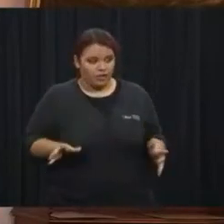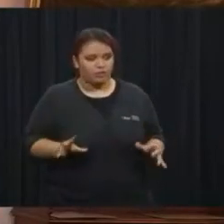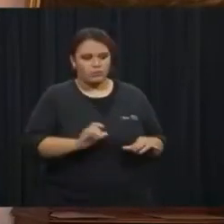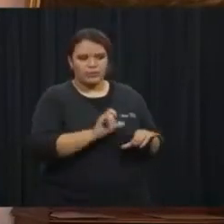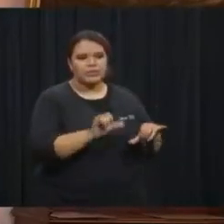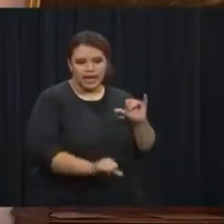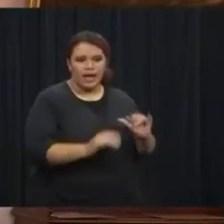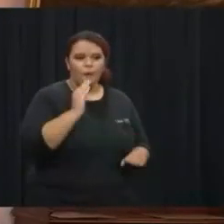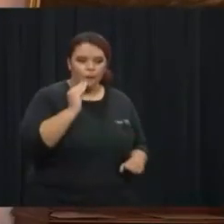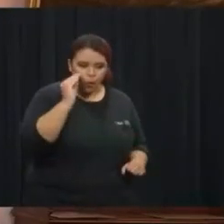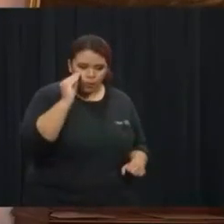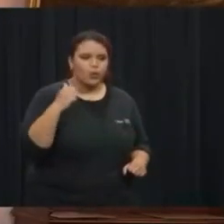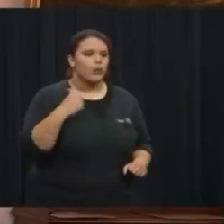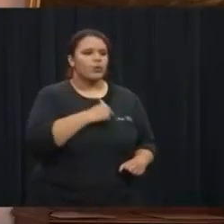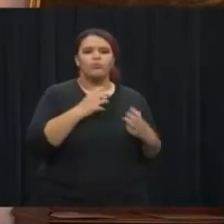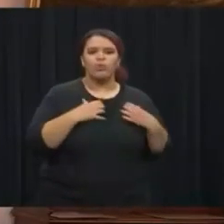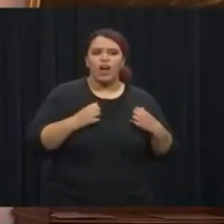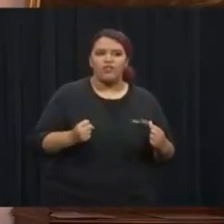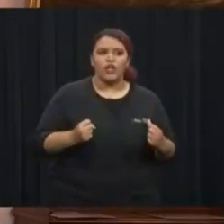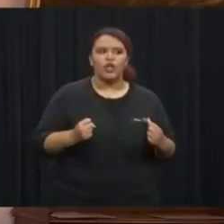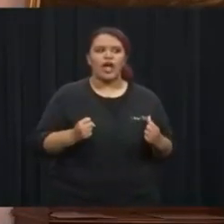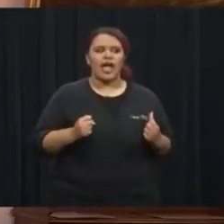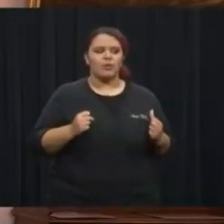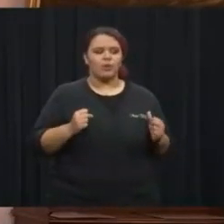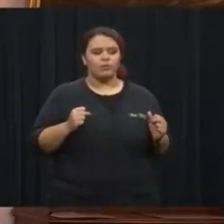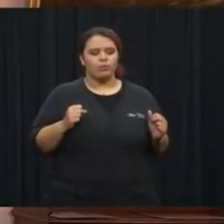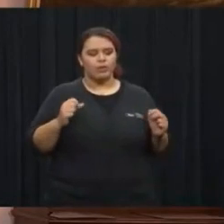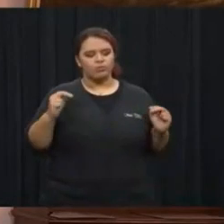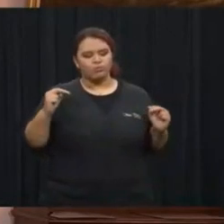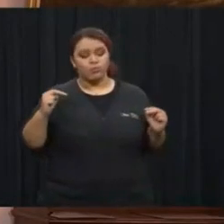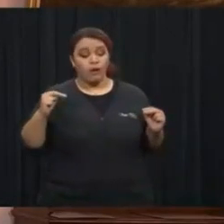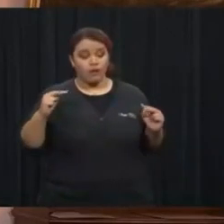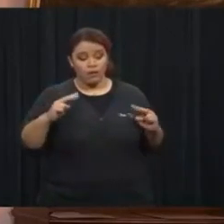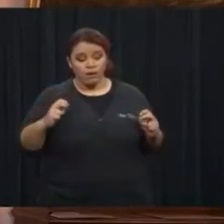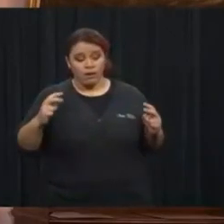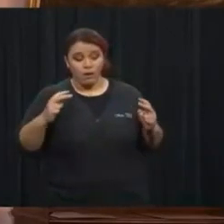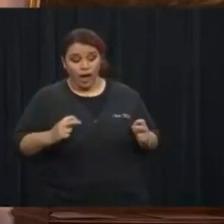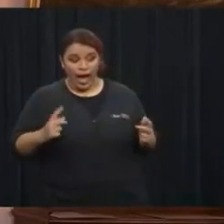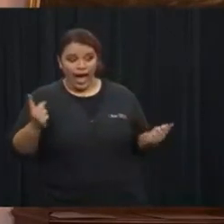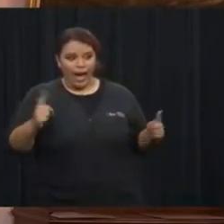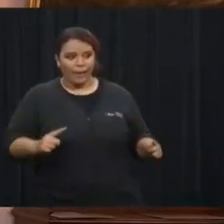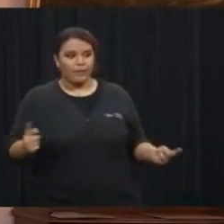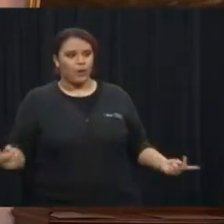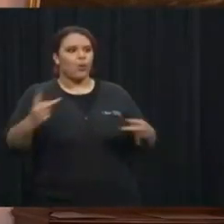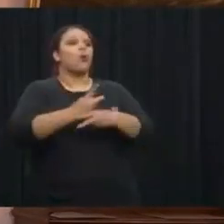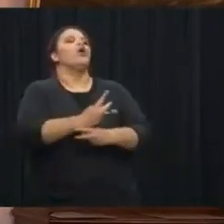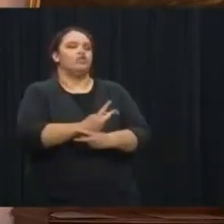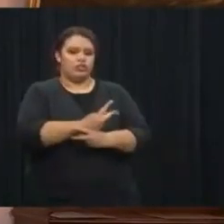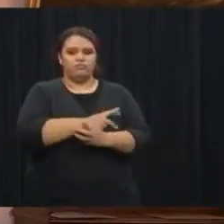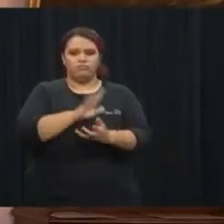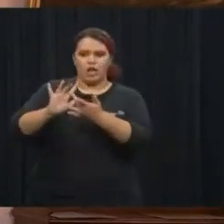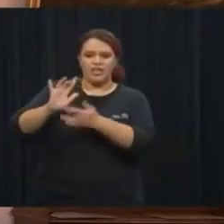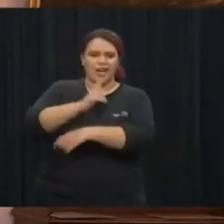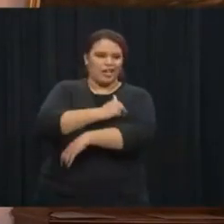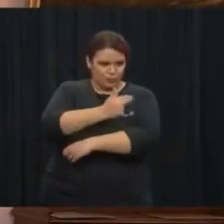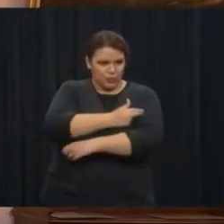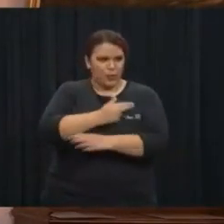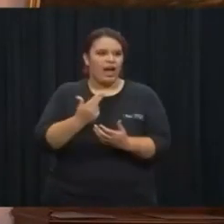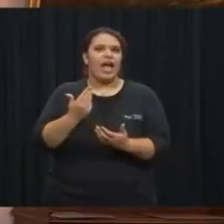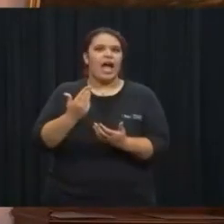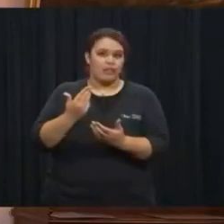I don't think so, but yeah, there was a situation I've been made aware of absolutely, if they're in a hospital, that hospital